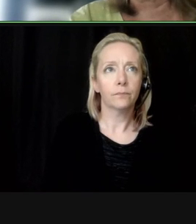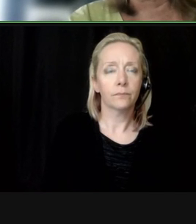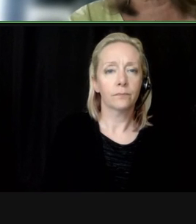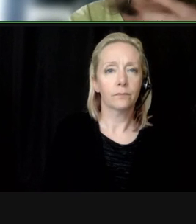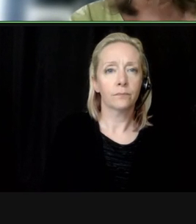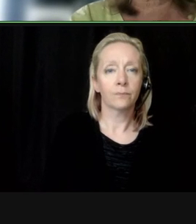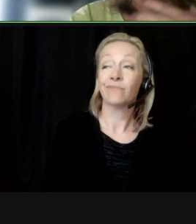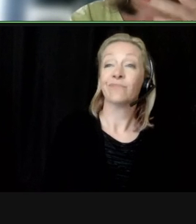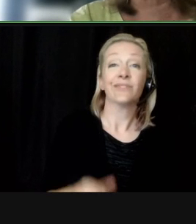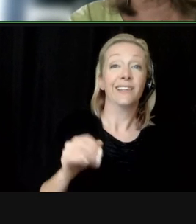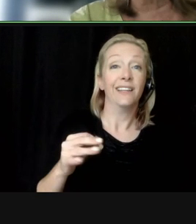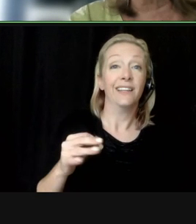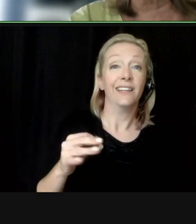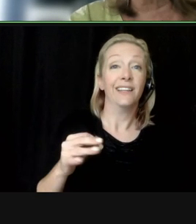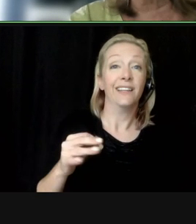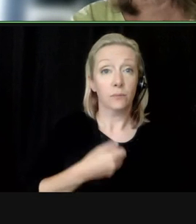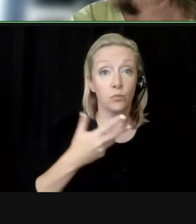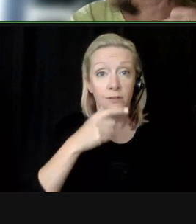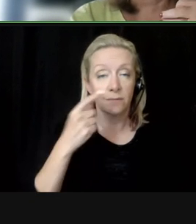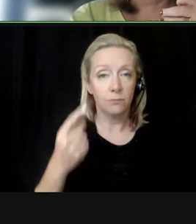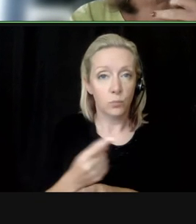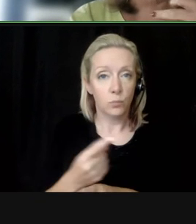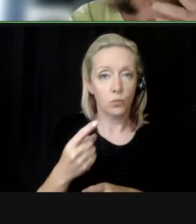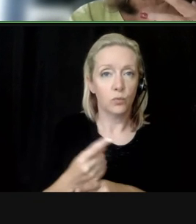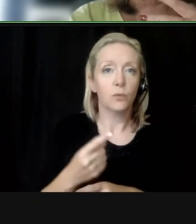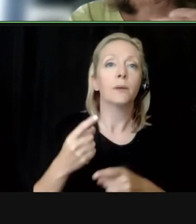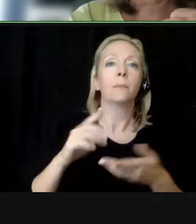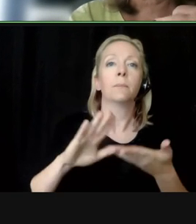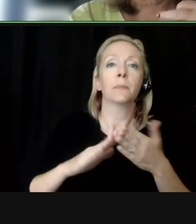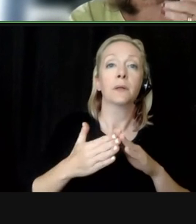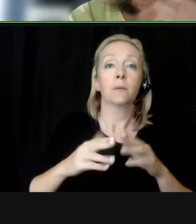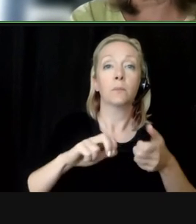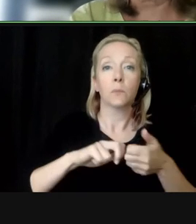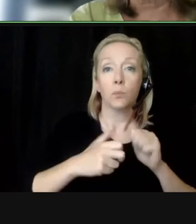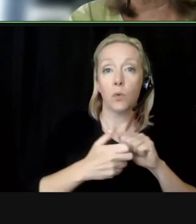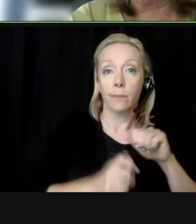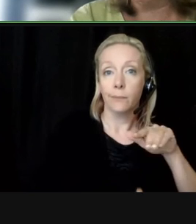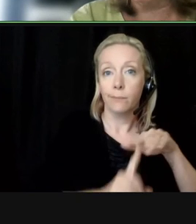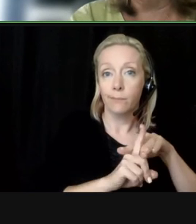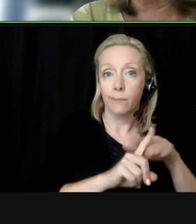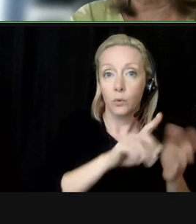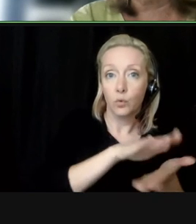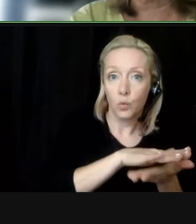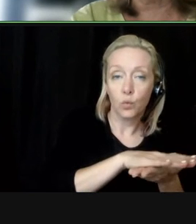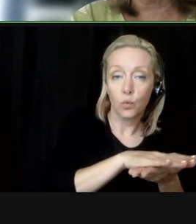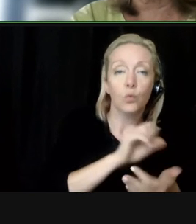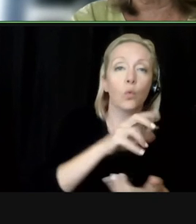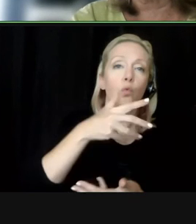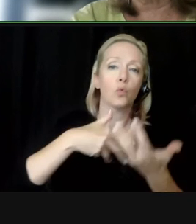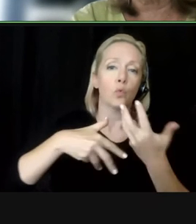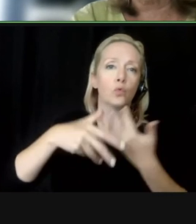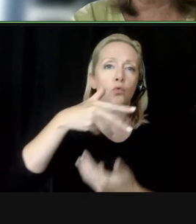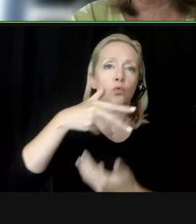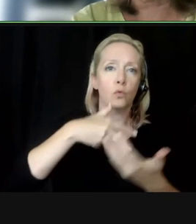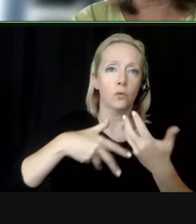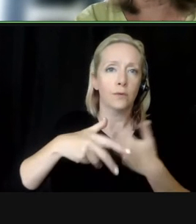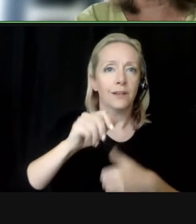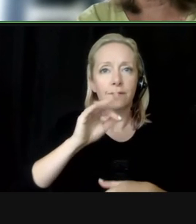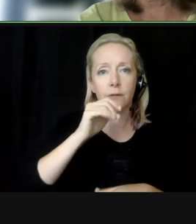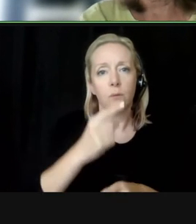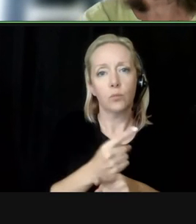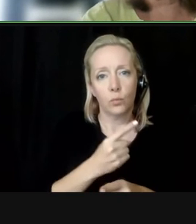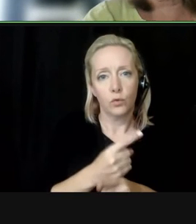is issues that we see in school settings, in social settings where it is